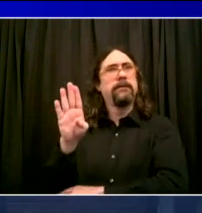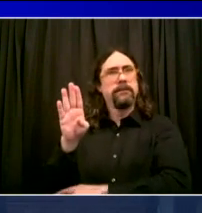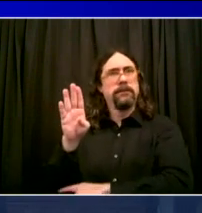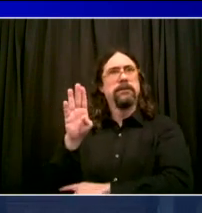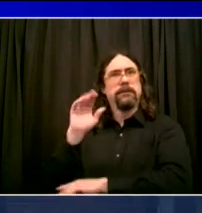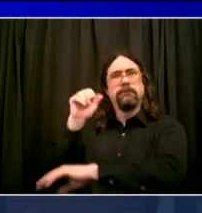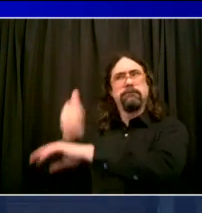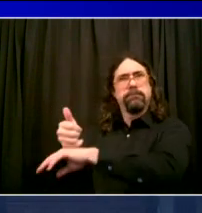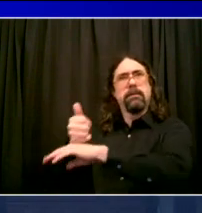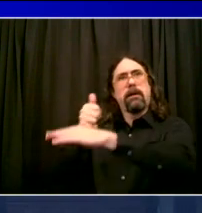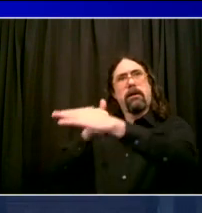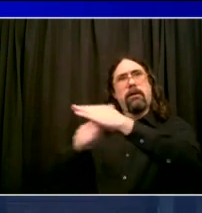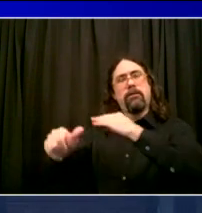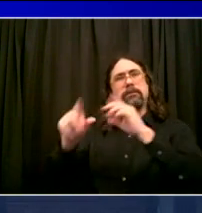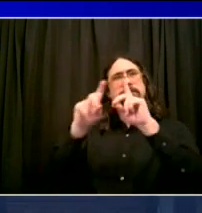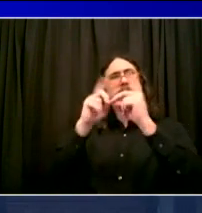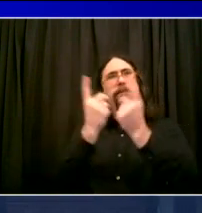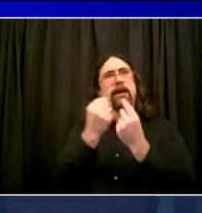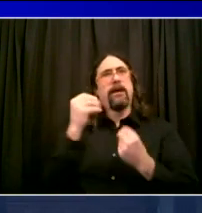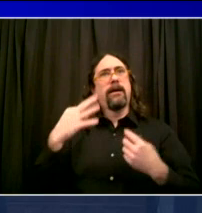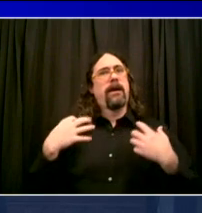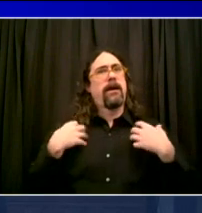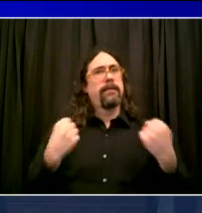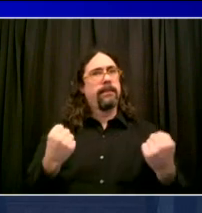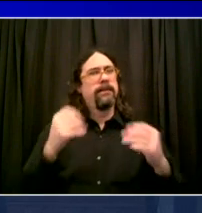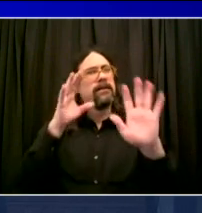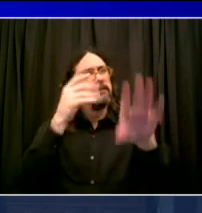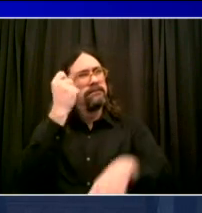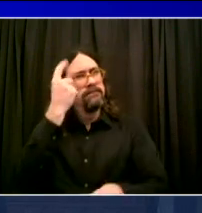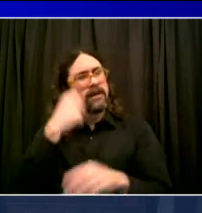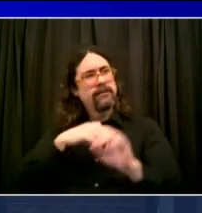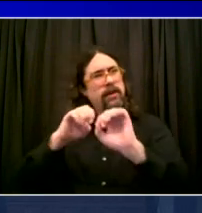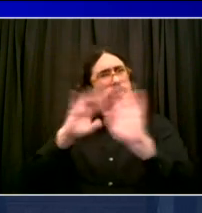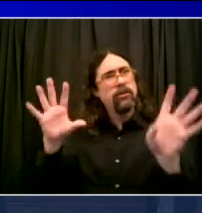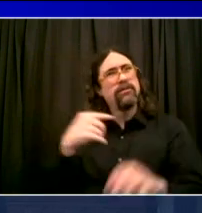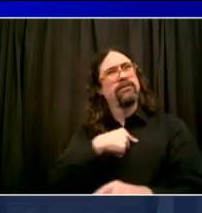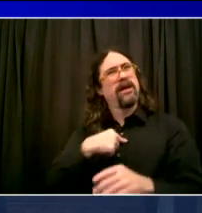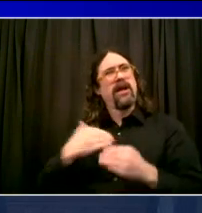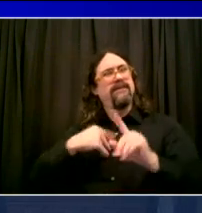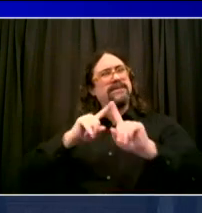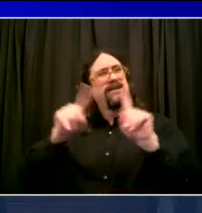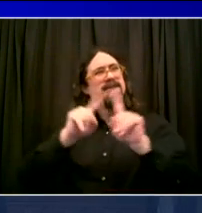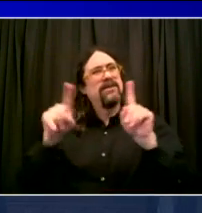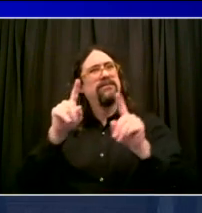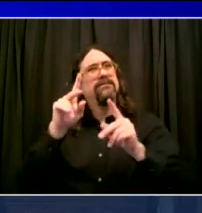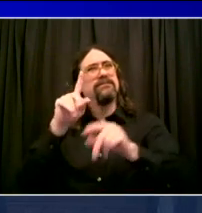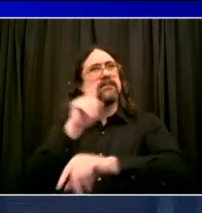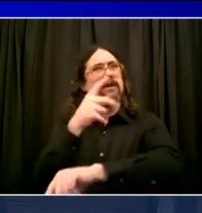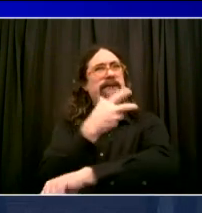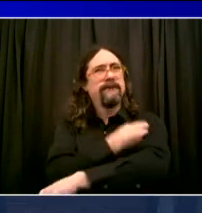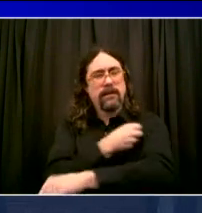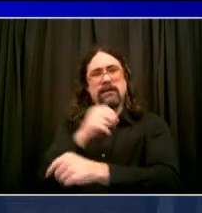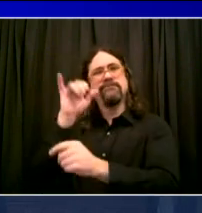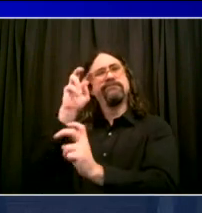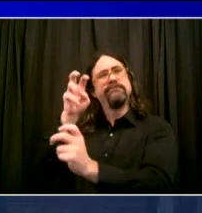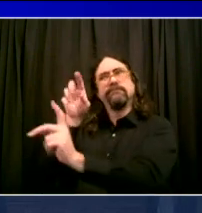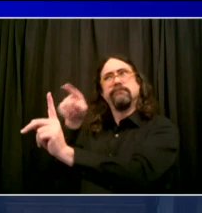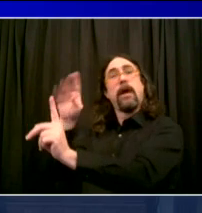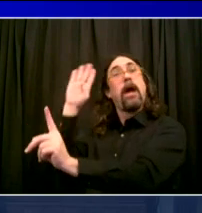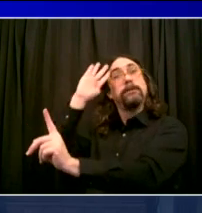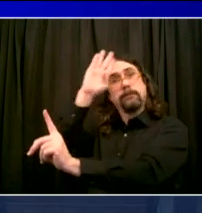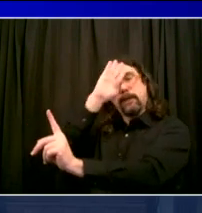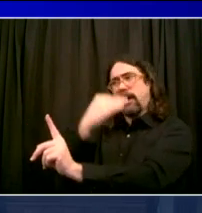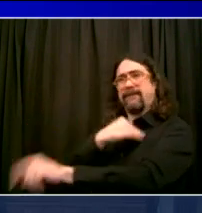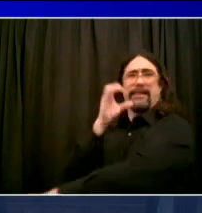of the folks who have felt the disparities of this crisis the most. We believe in a grassroots approach to vaccination, decentralized down